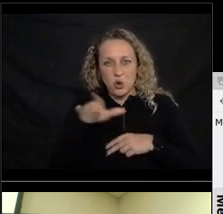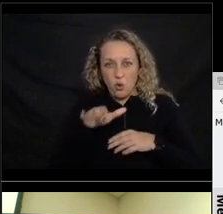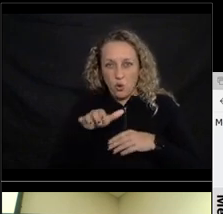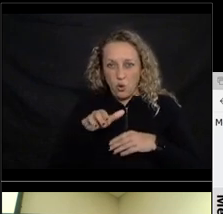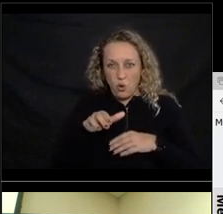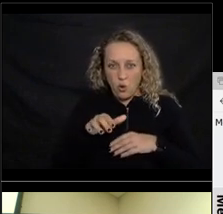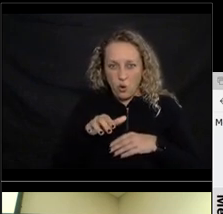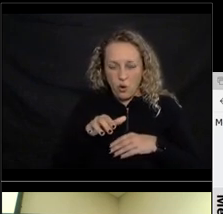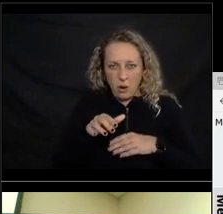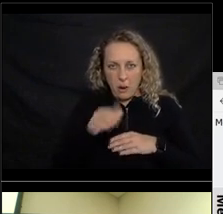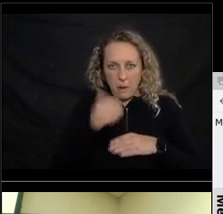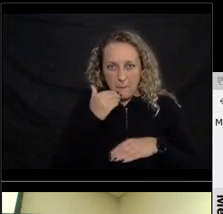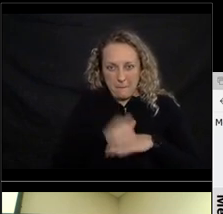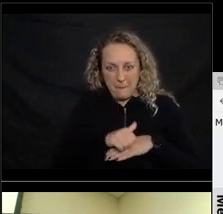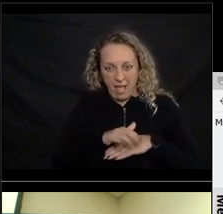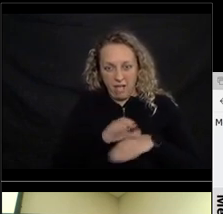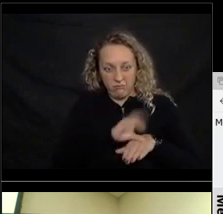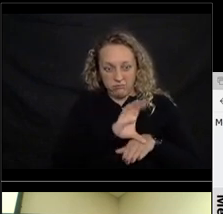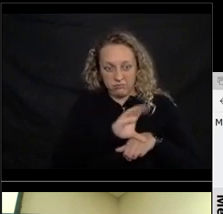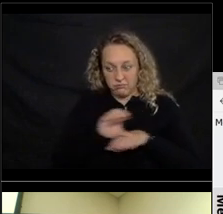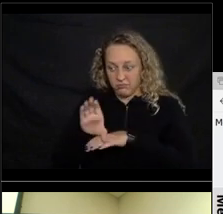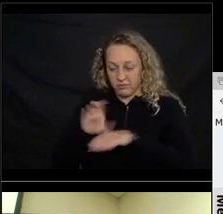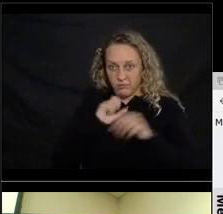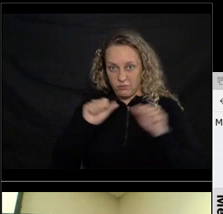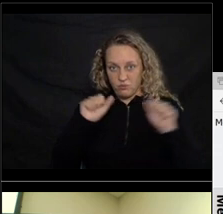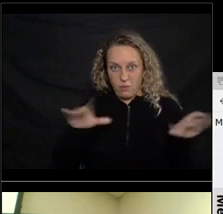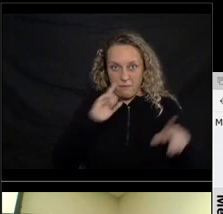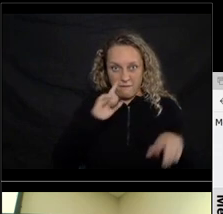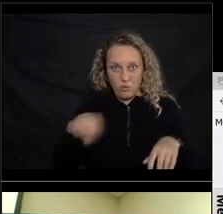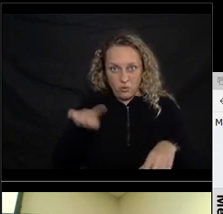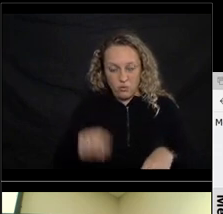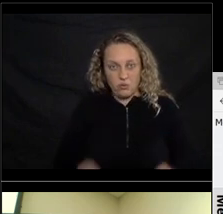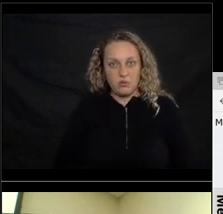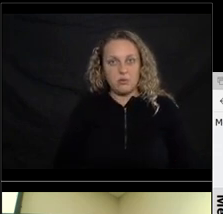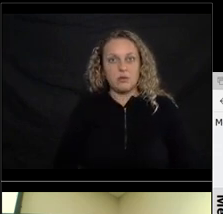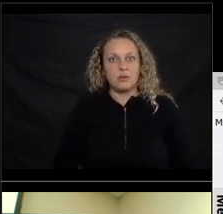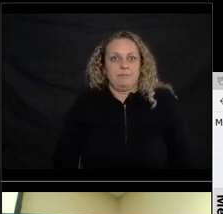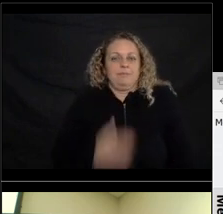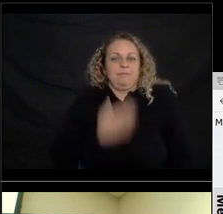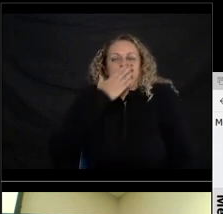backing up here. Do you need me to drop it off for you guys?